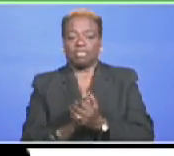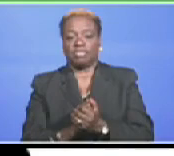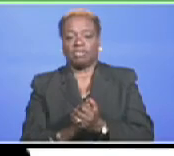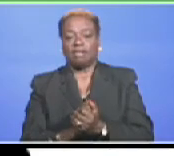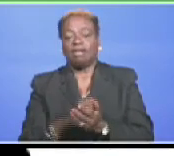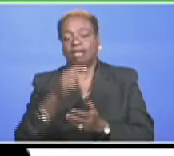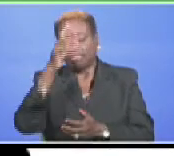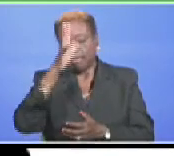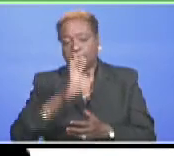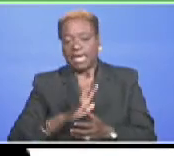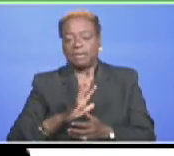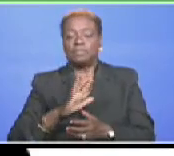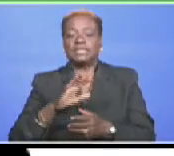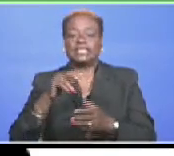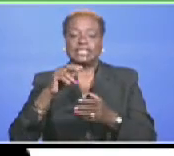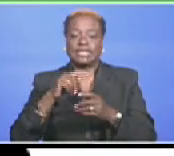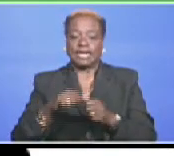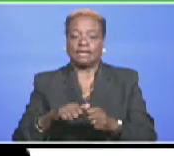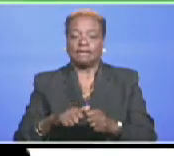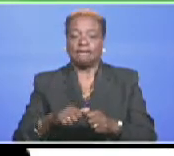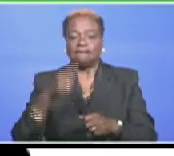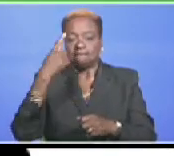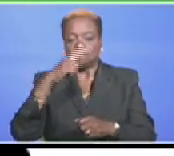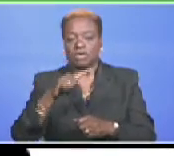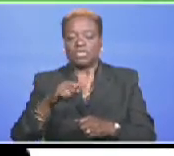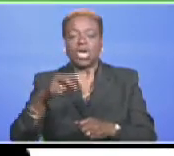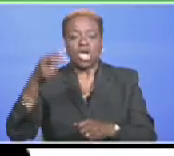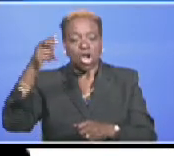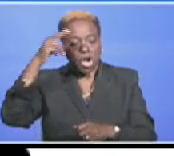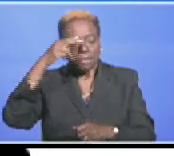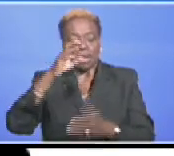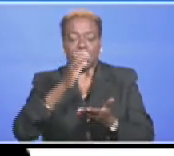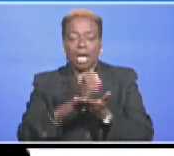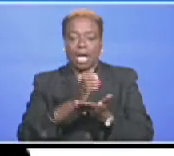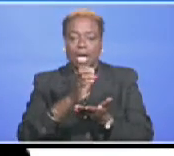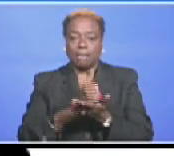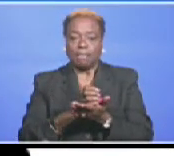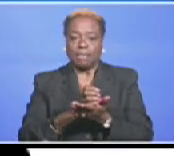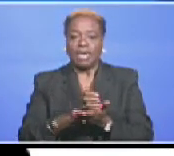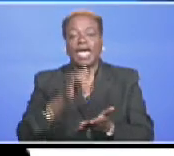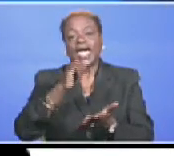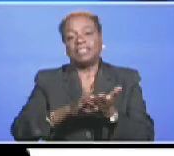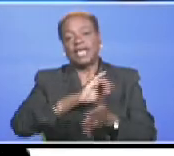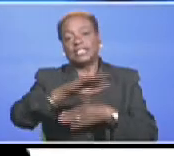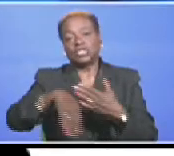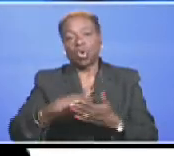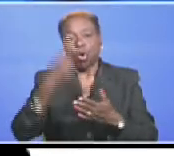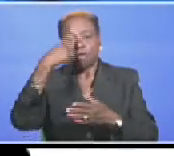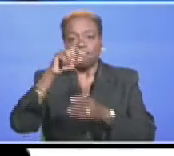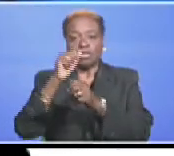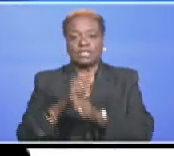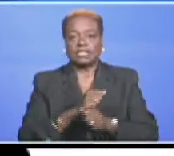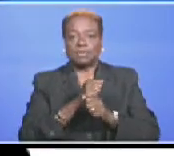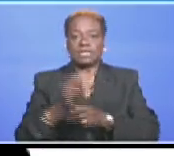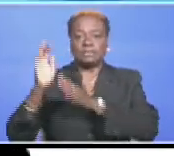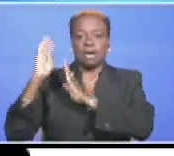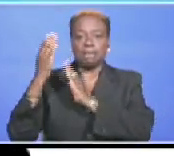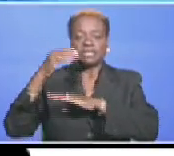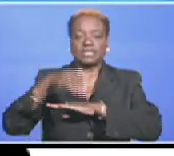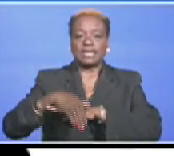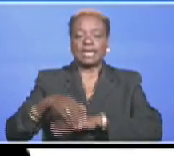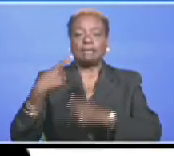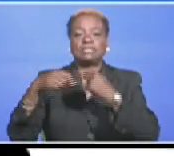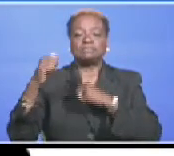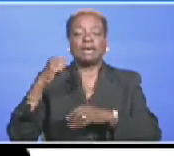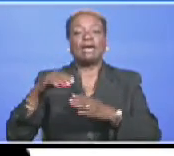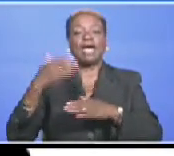The men with 6 in the standings for the Herman Cup. And that will do it for sports. The Bahamas Tonight comes